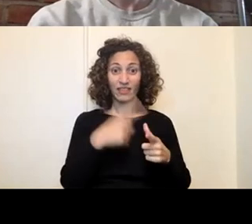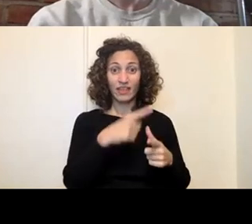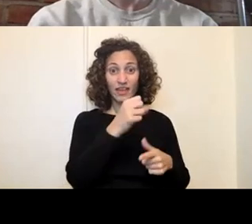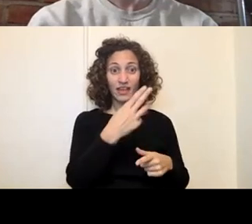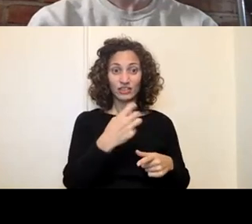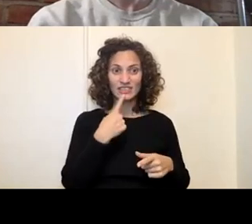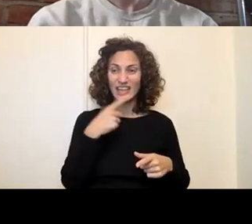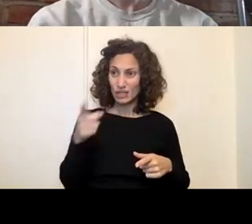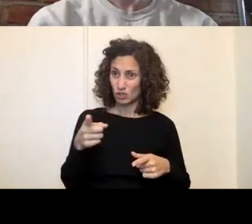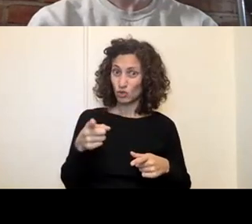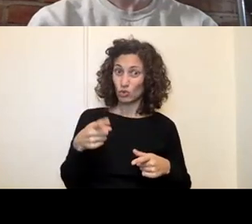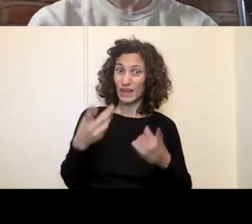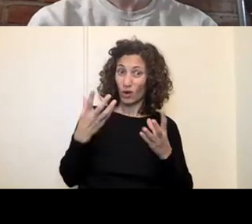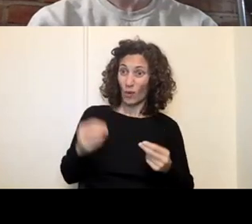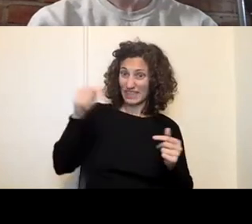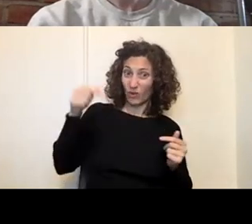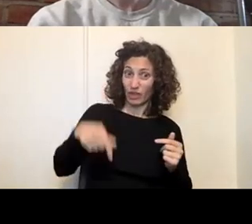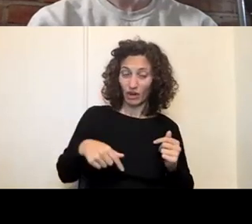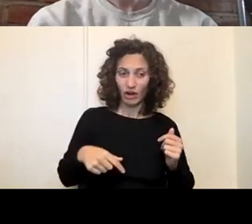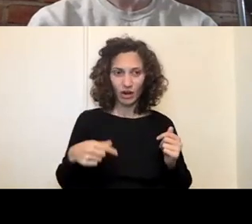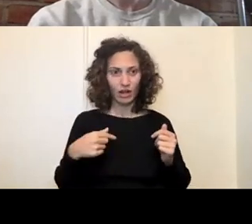get wet down there?" And I'm going,